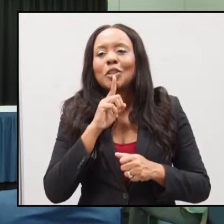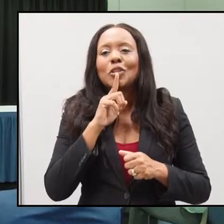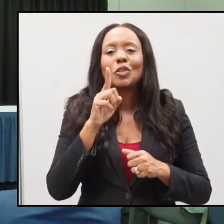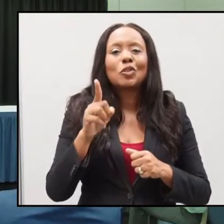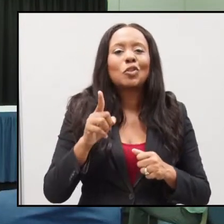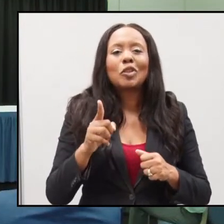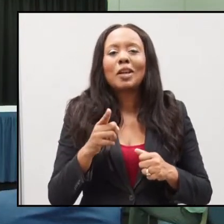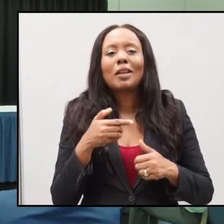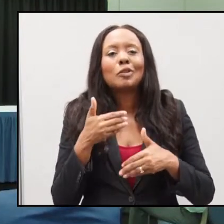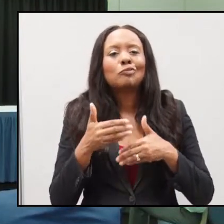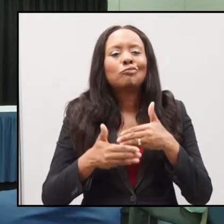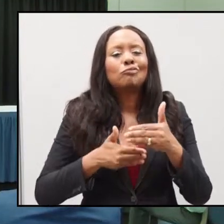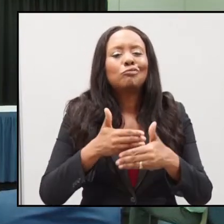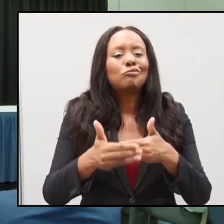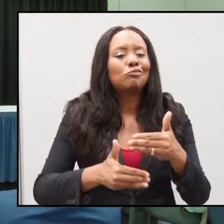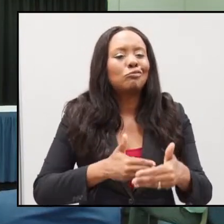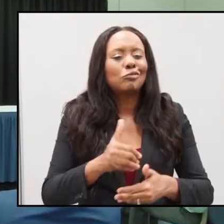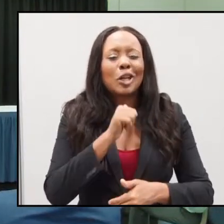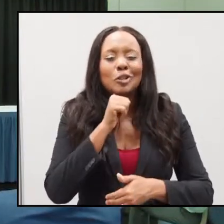David.